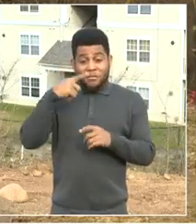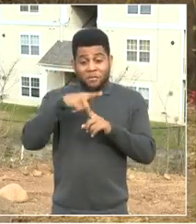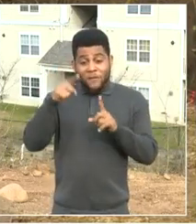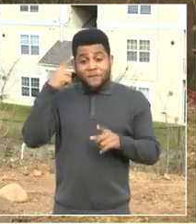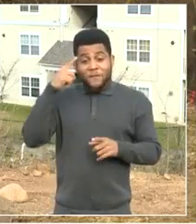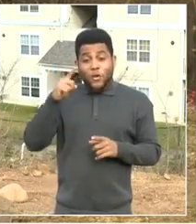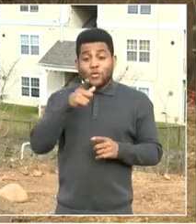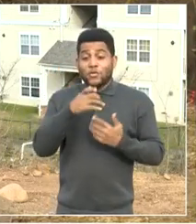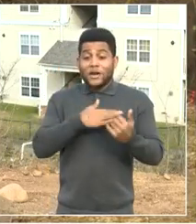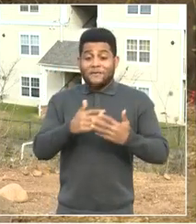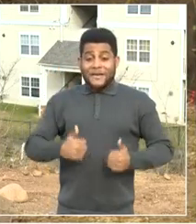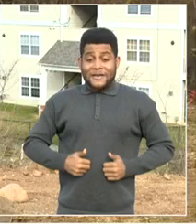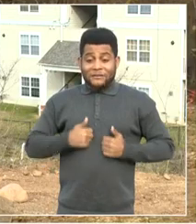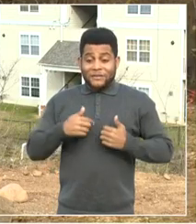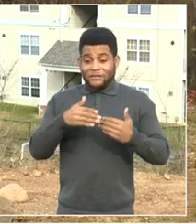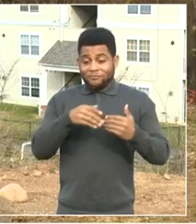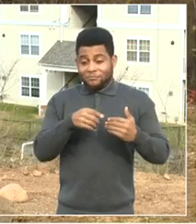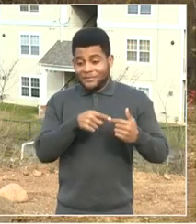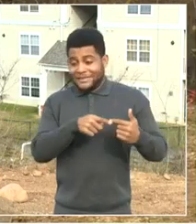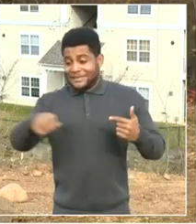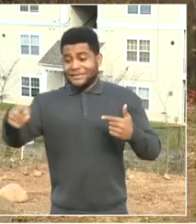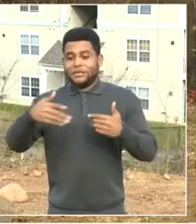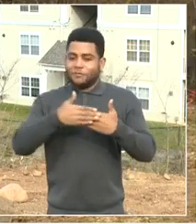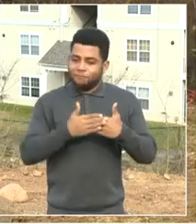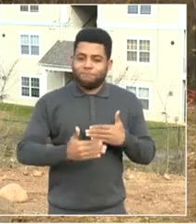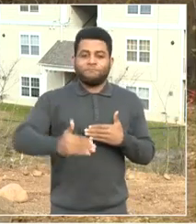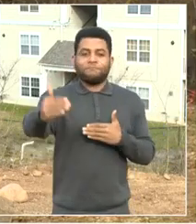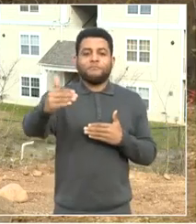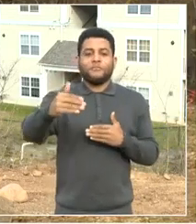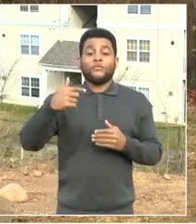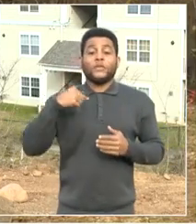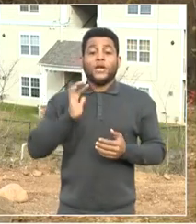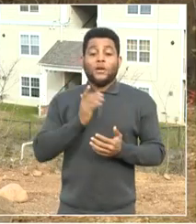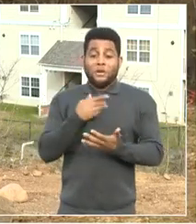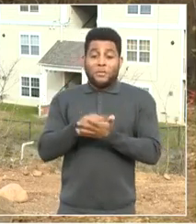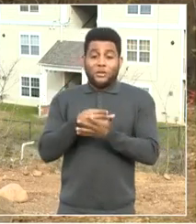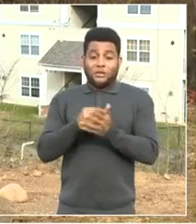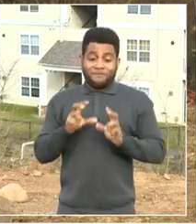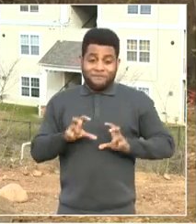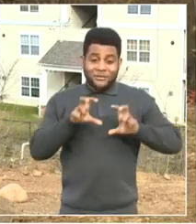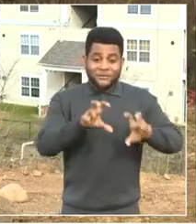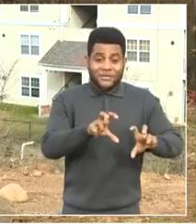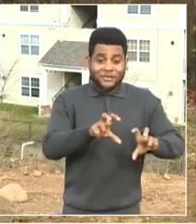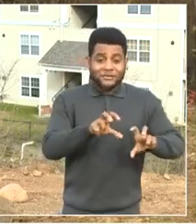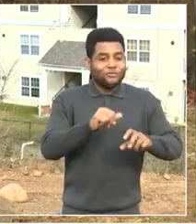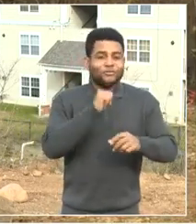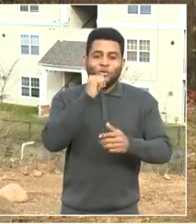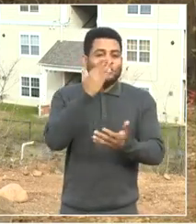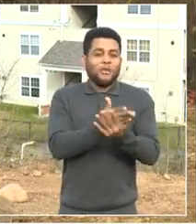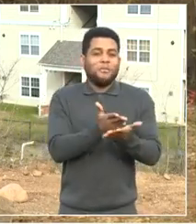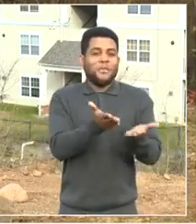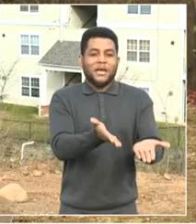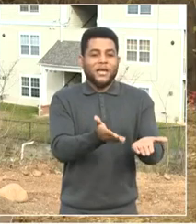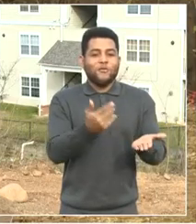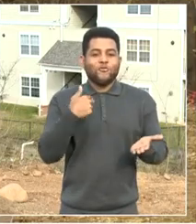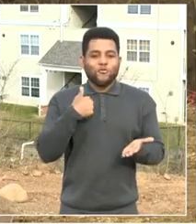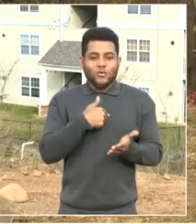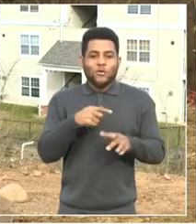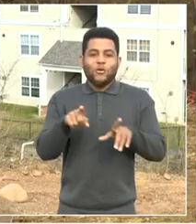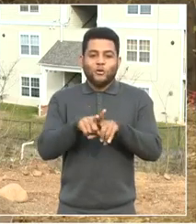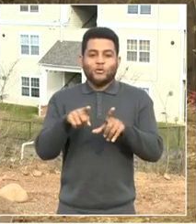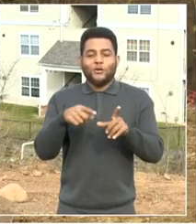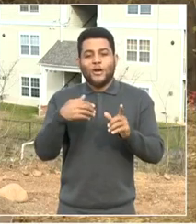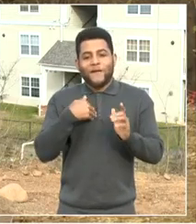invest financially in this project, our investment goes far beyond that. The Douglas CLT model works through community ownership of